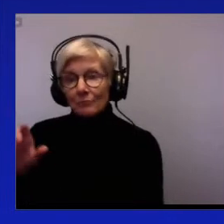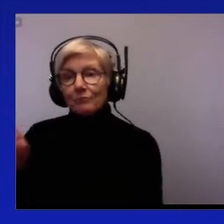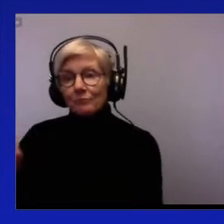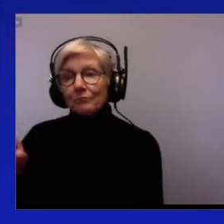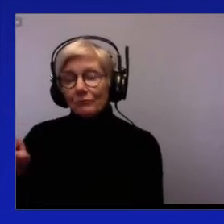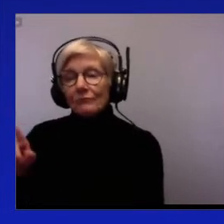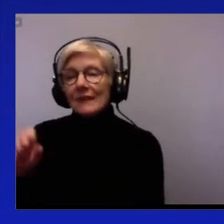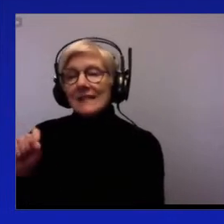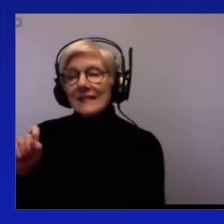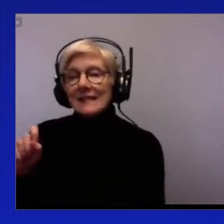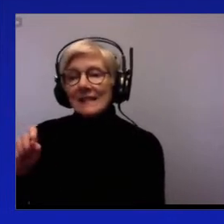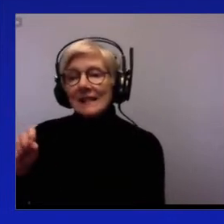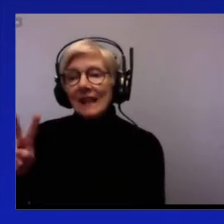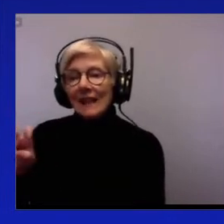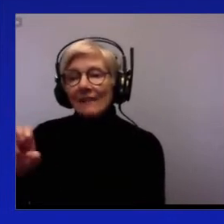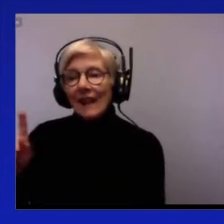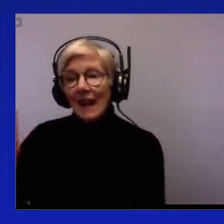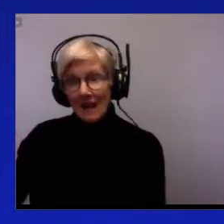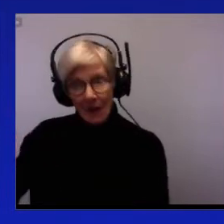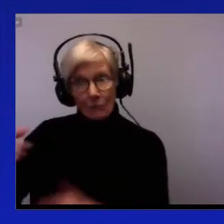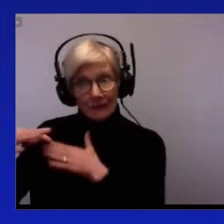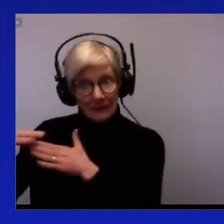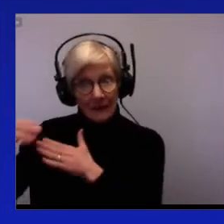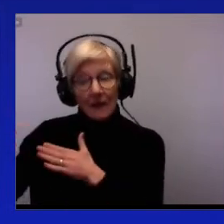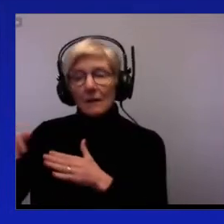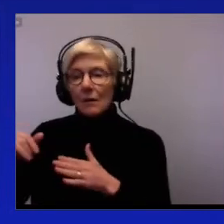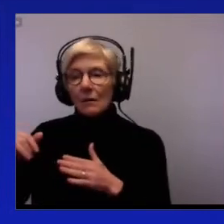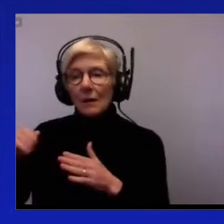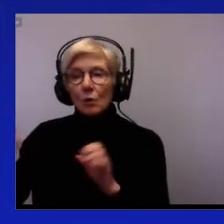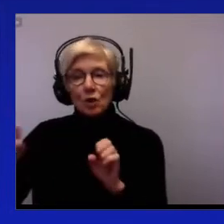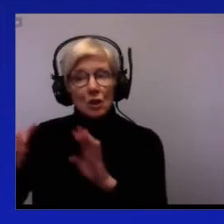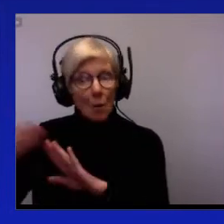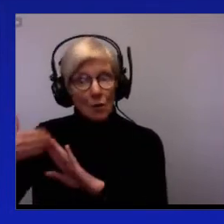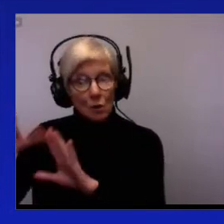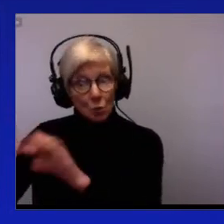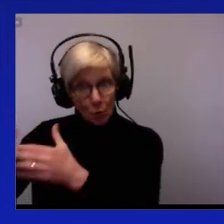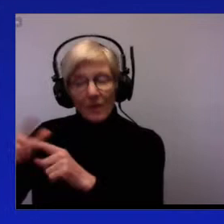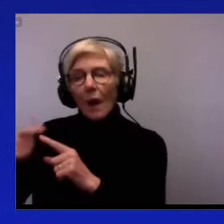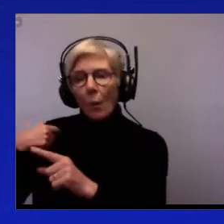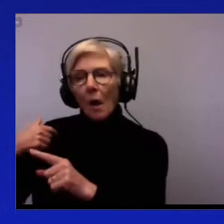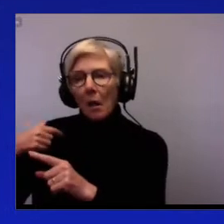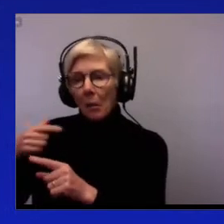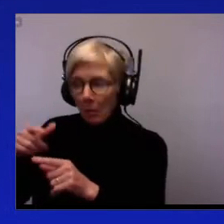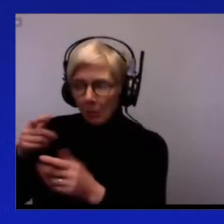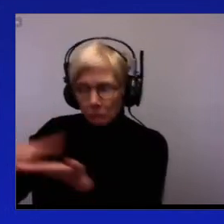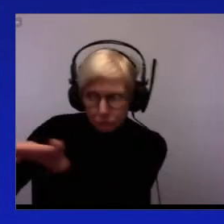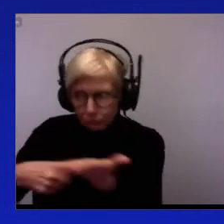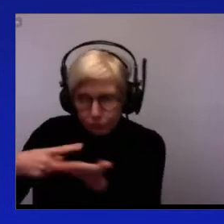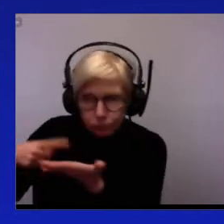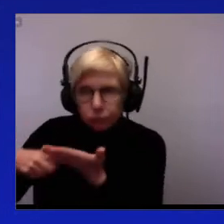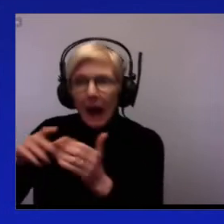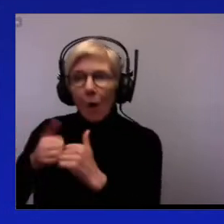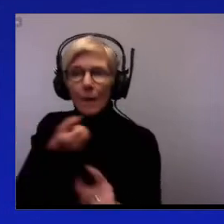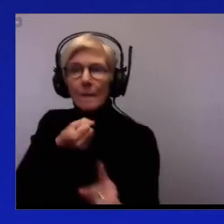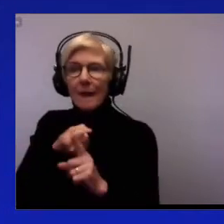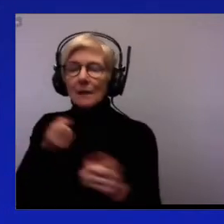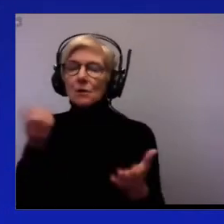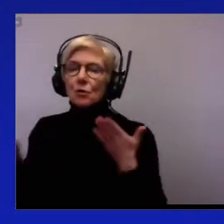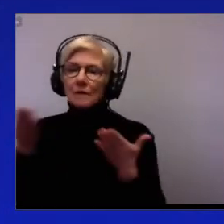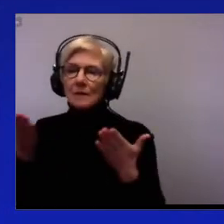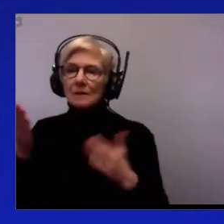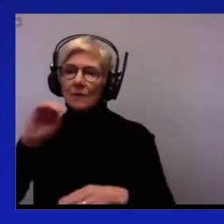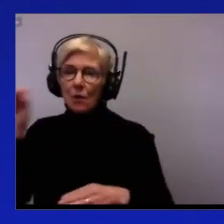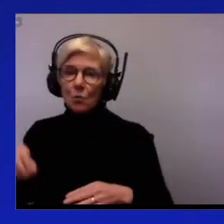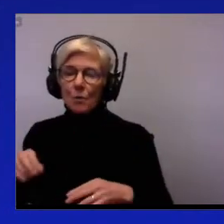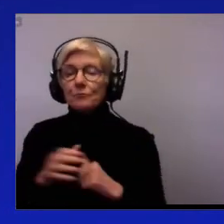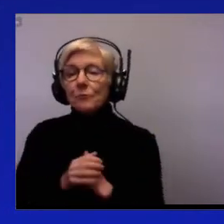kind of leads. And we're currently looking at the impacts of what it has for city services. As you know, right now, basically we're status quo. A